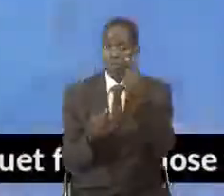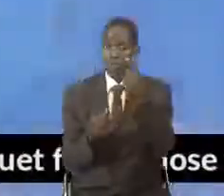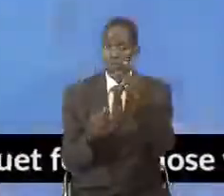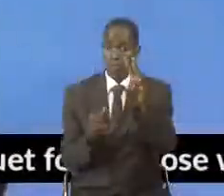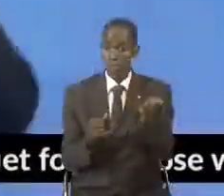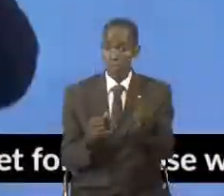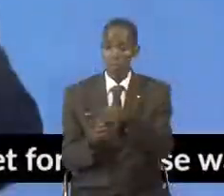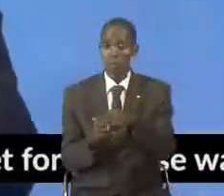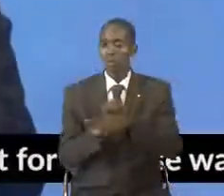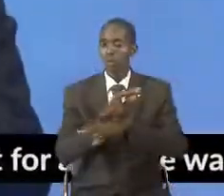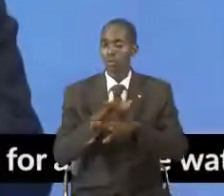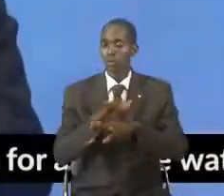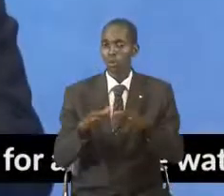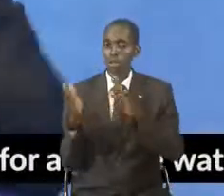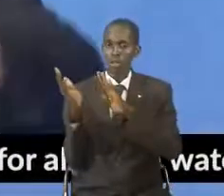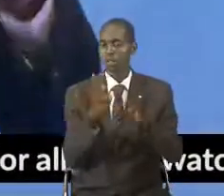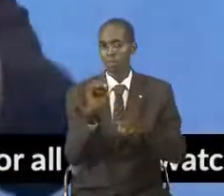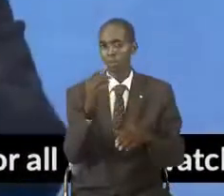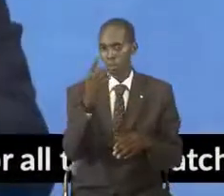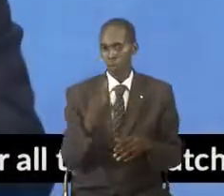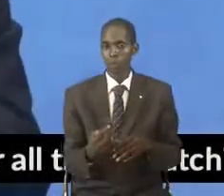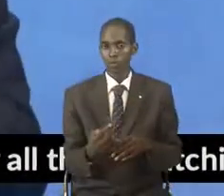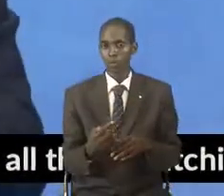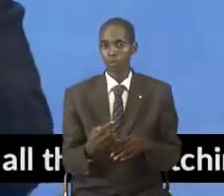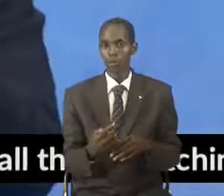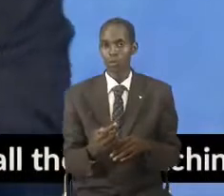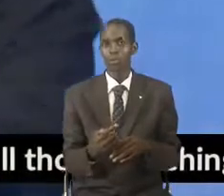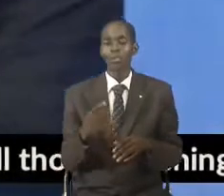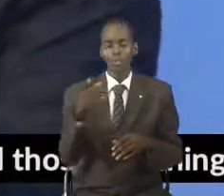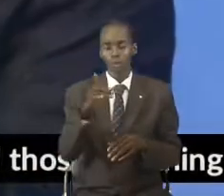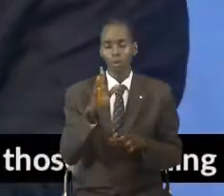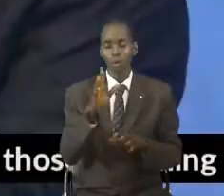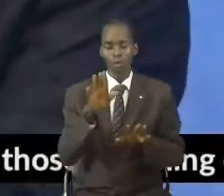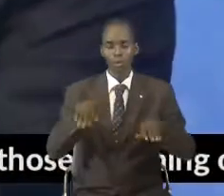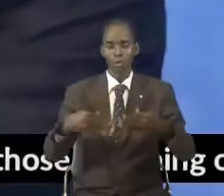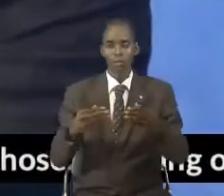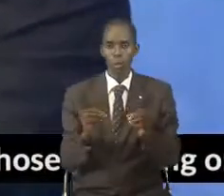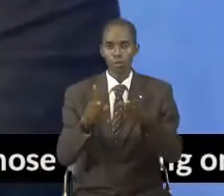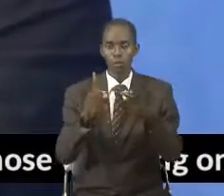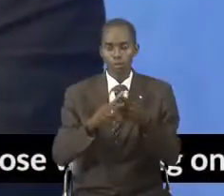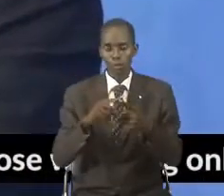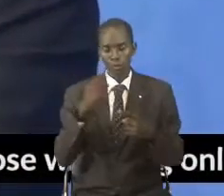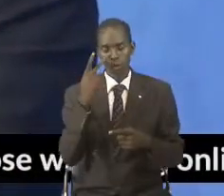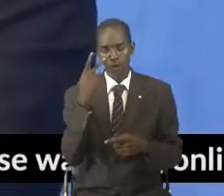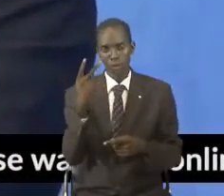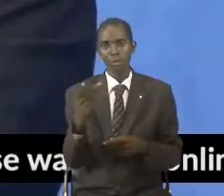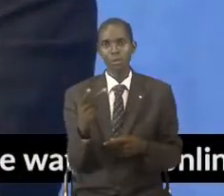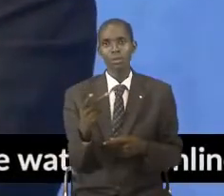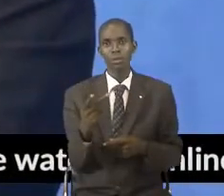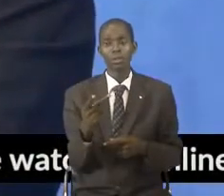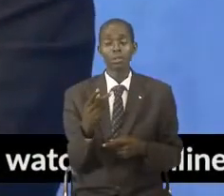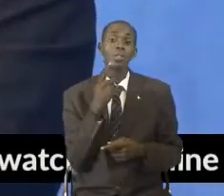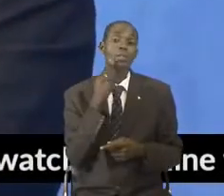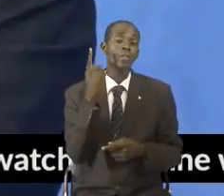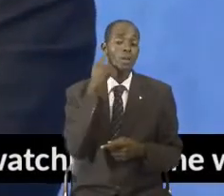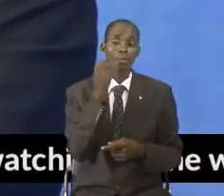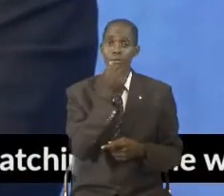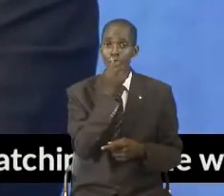blind, as you stay by them, you leave them alone, you show them something to see, they will